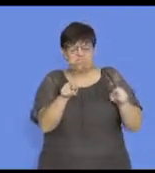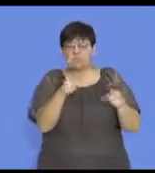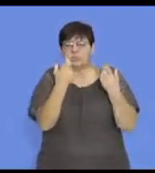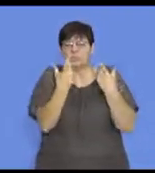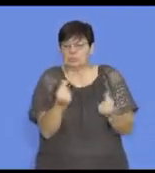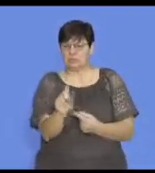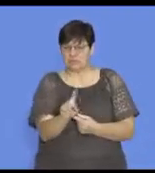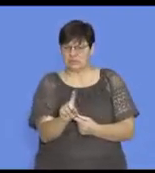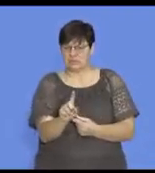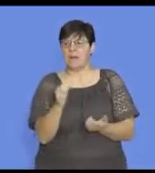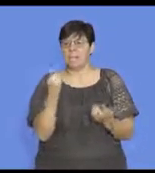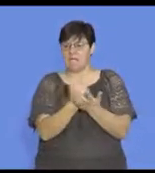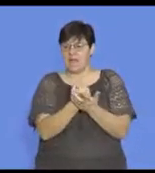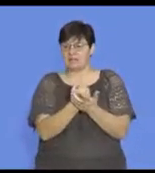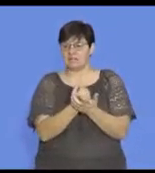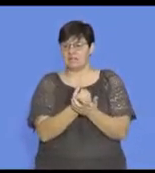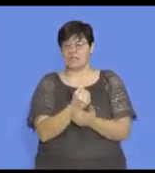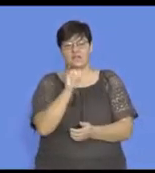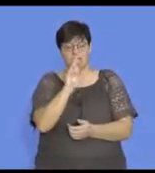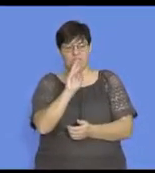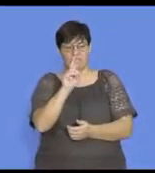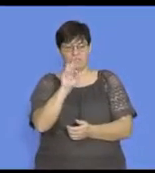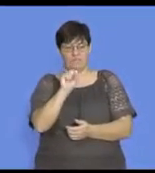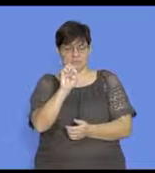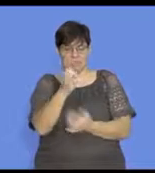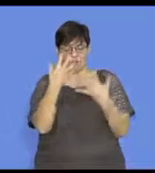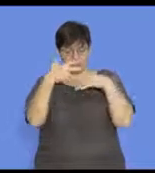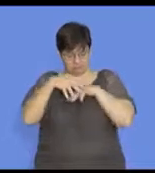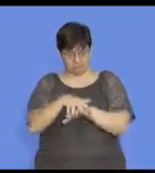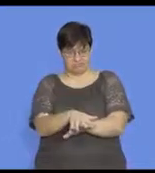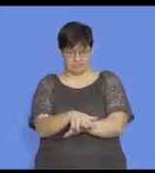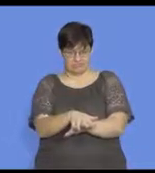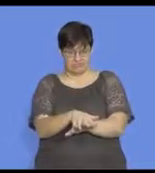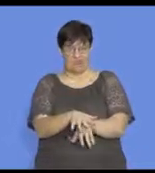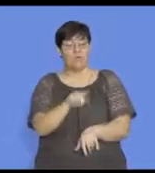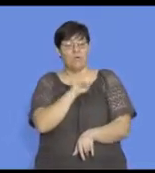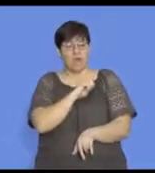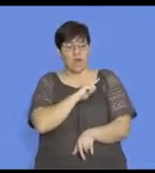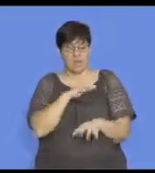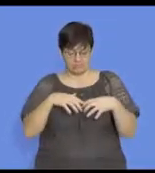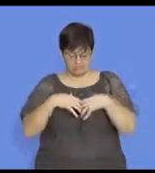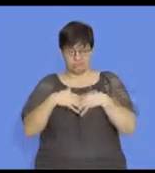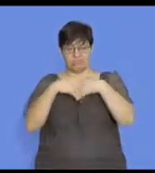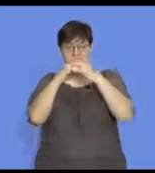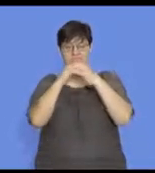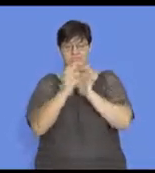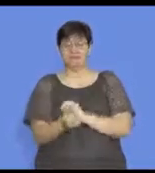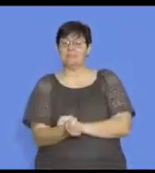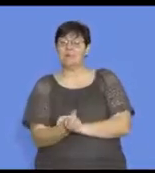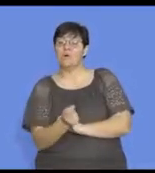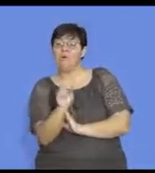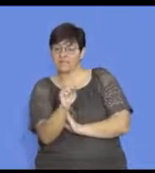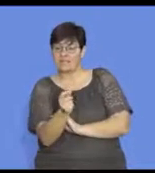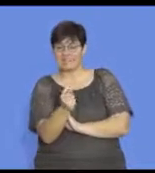to fuse. They need to join, because ultimately they're going to make something called a seed, which is going to